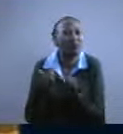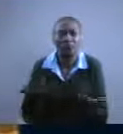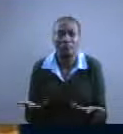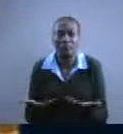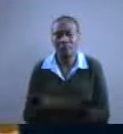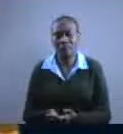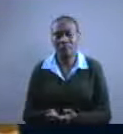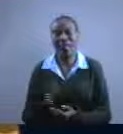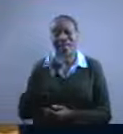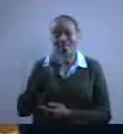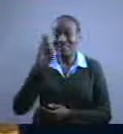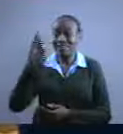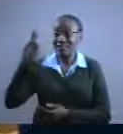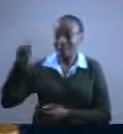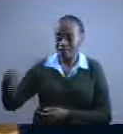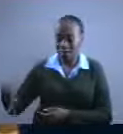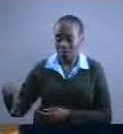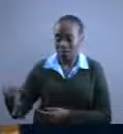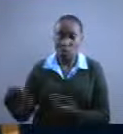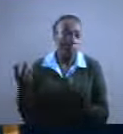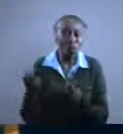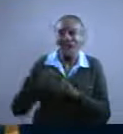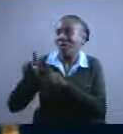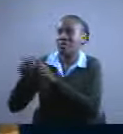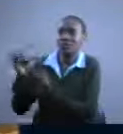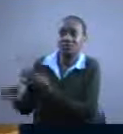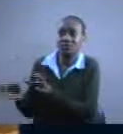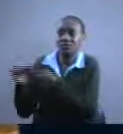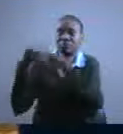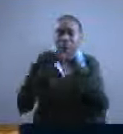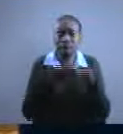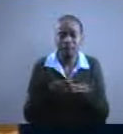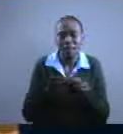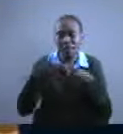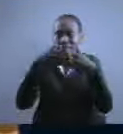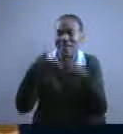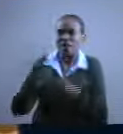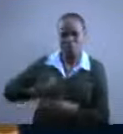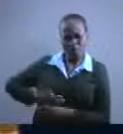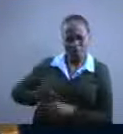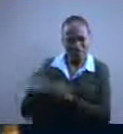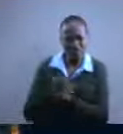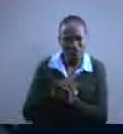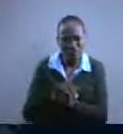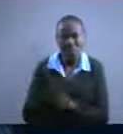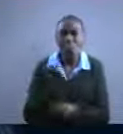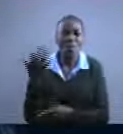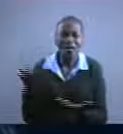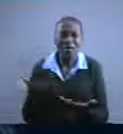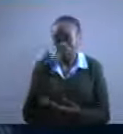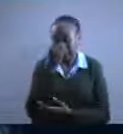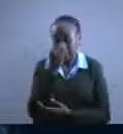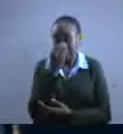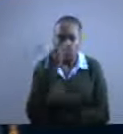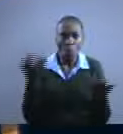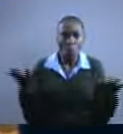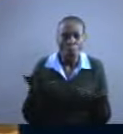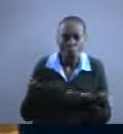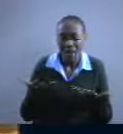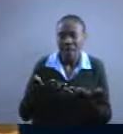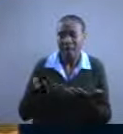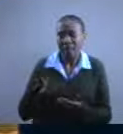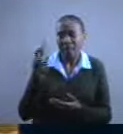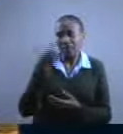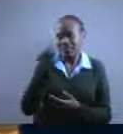when has the IFP or opposition cared about women? Uphi uzanele